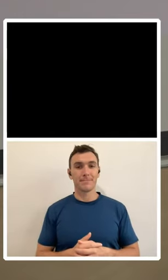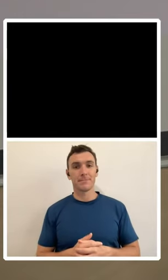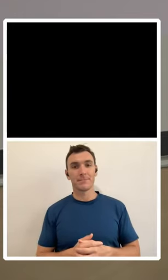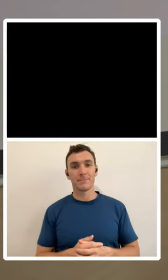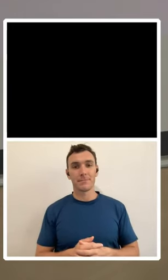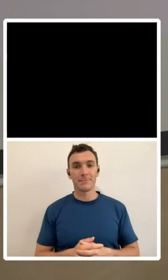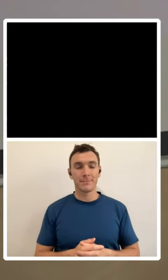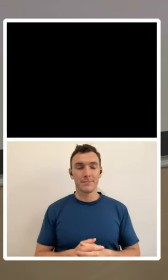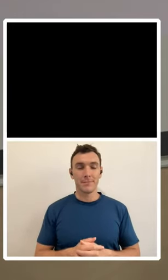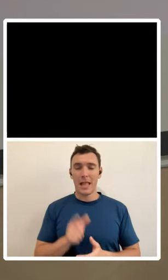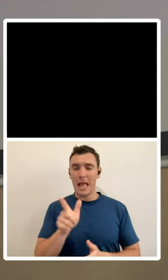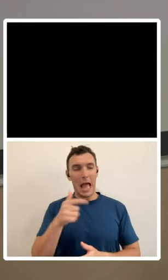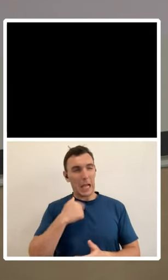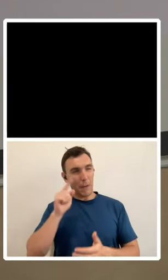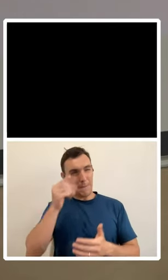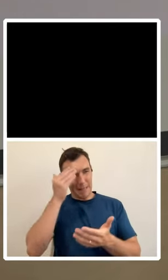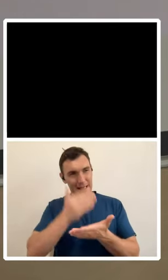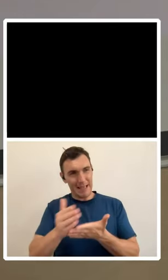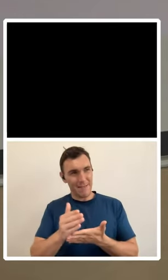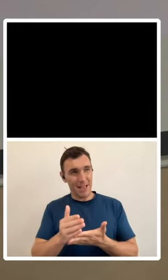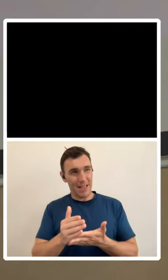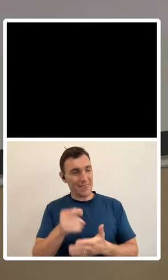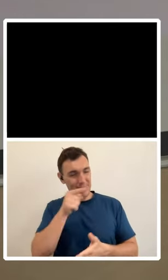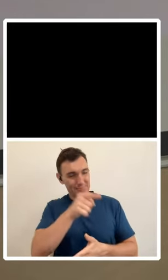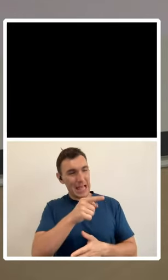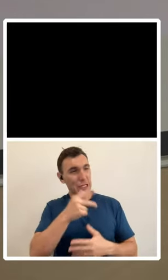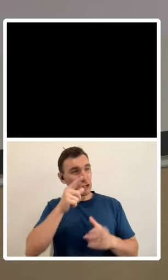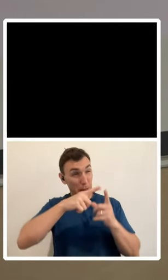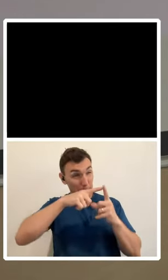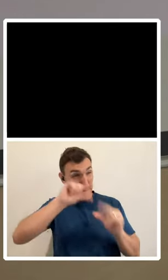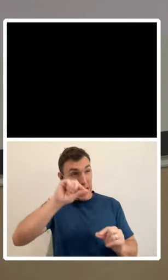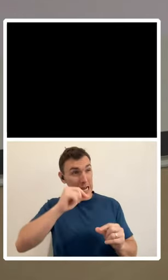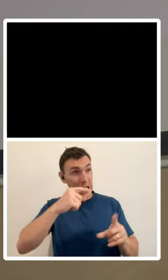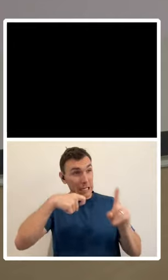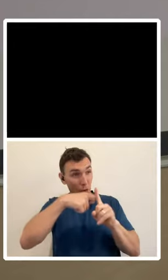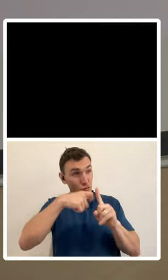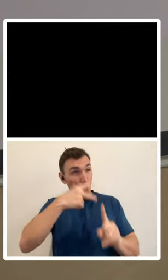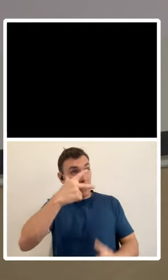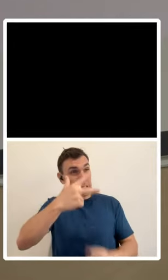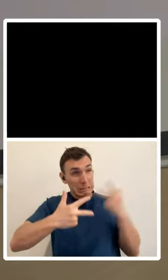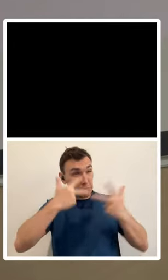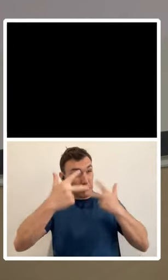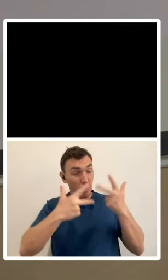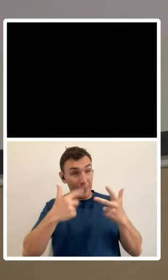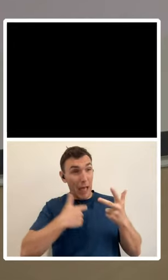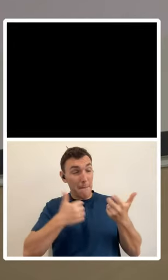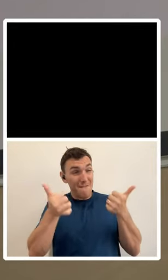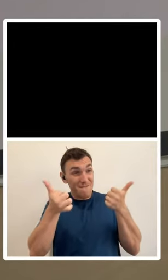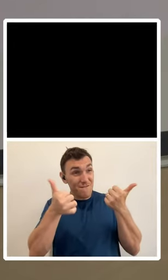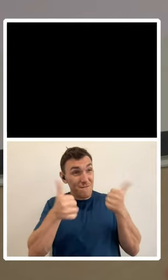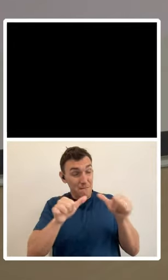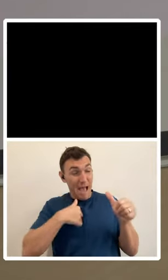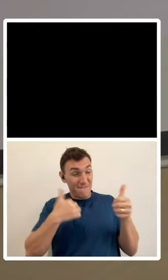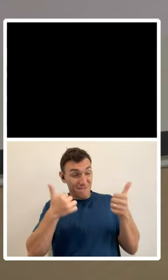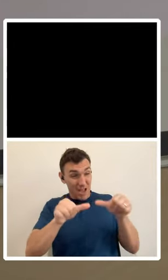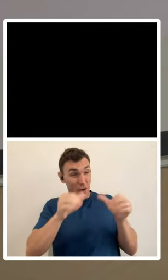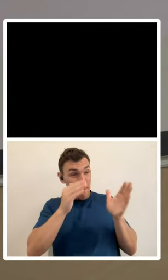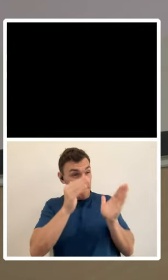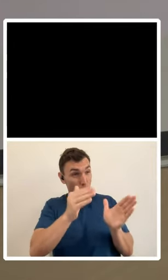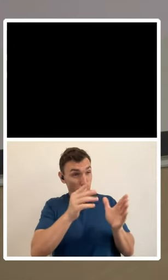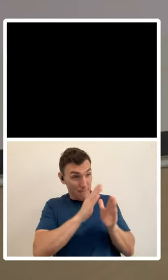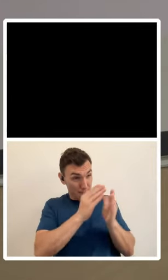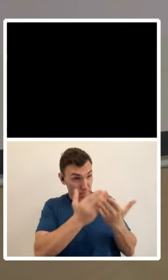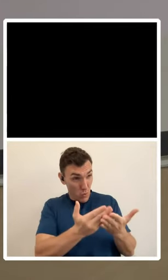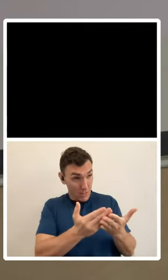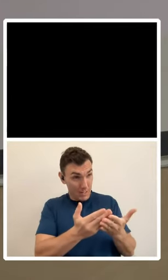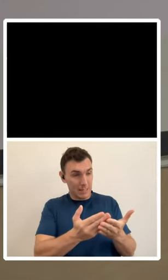my favourite part in the book. Yeah. Because that lesson is pivotal, right? The need to put community before you